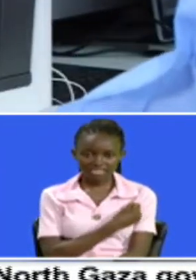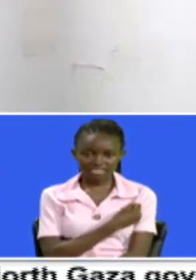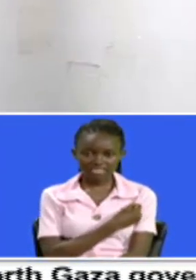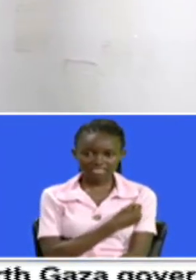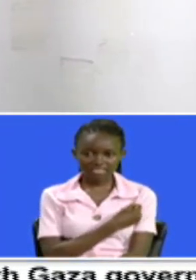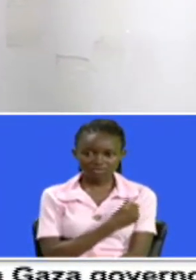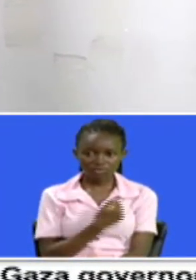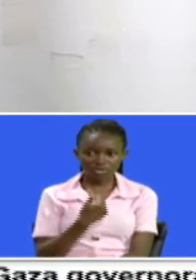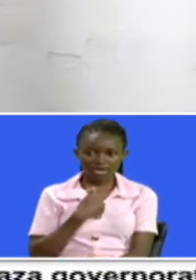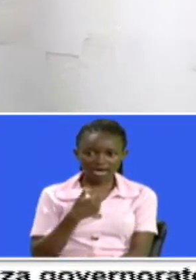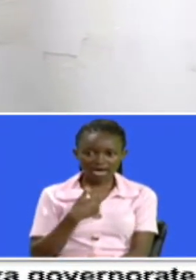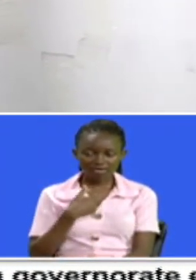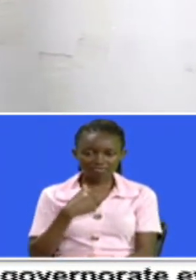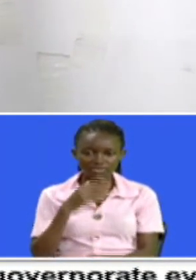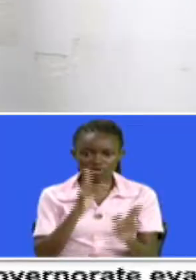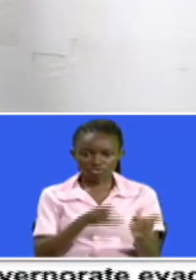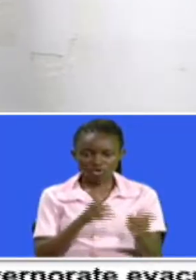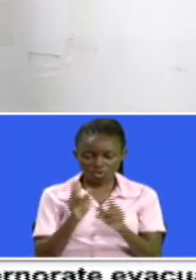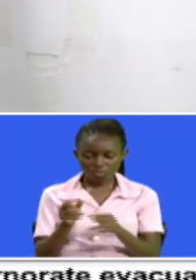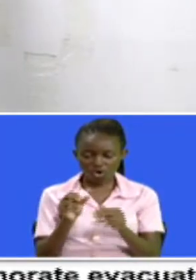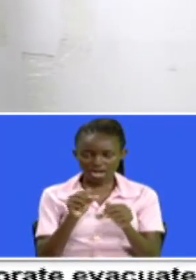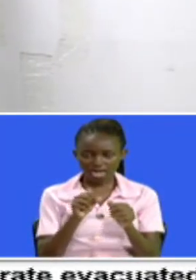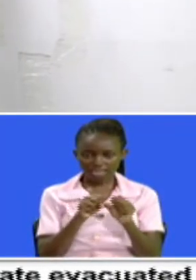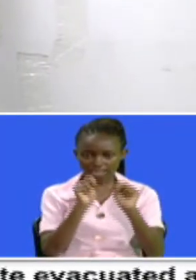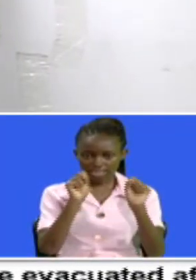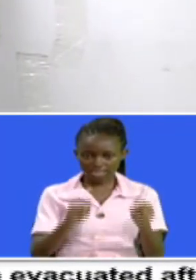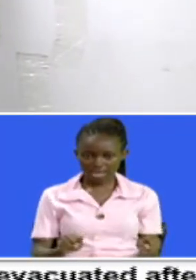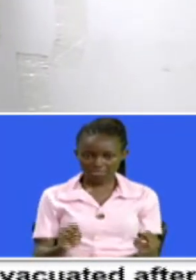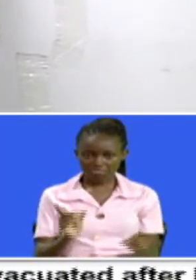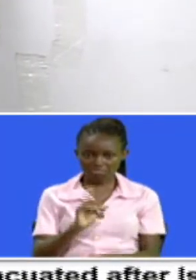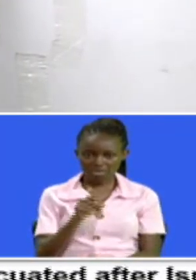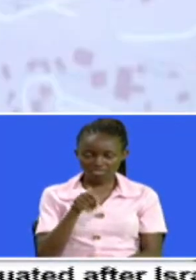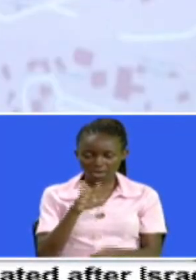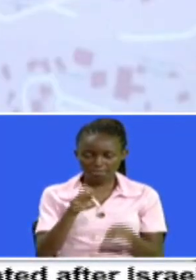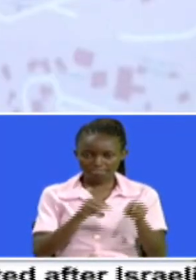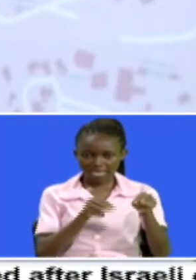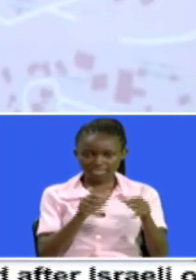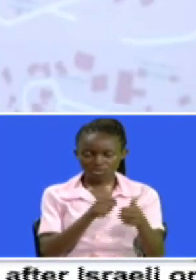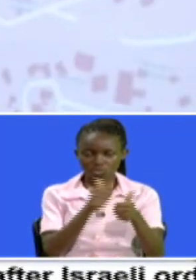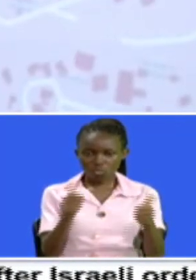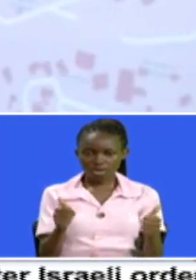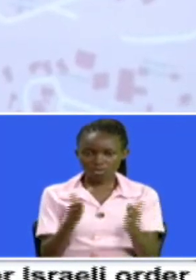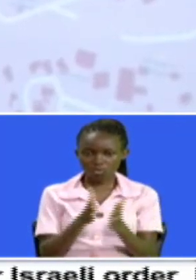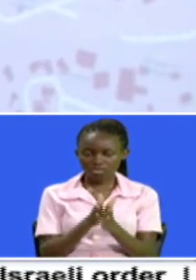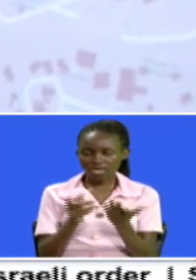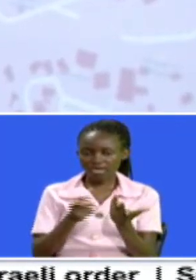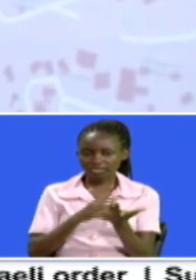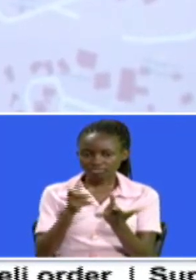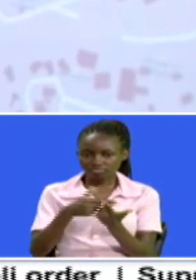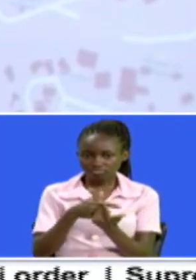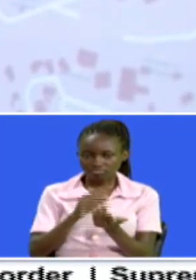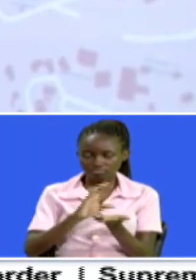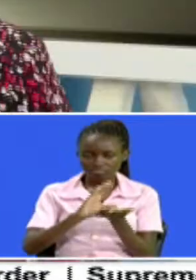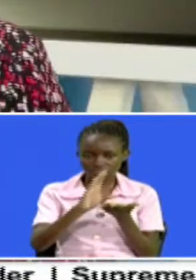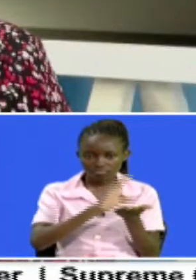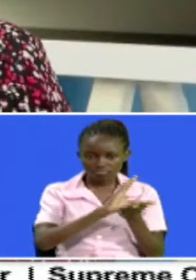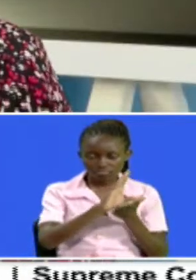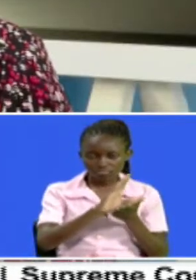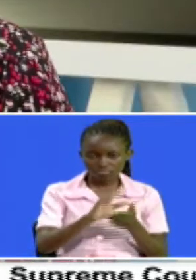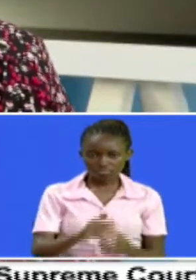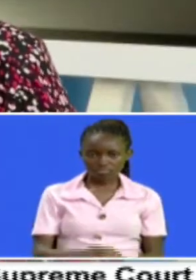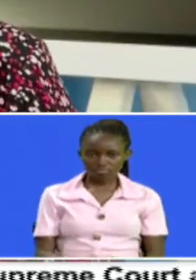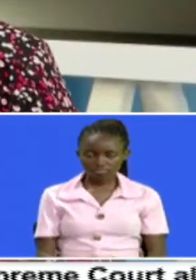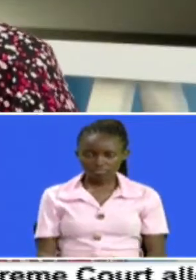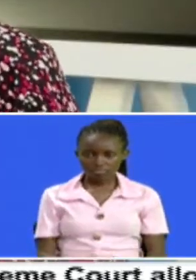fall within routine vaccine systems, which are very well maintained in terms of logistics, restocking, and supply.